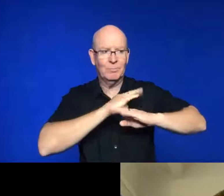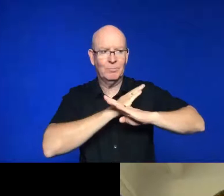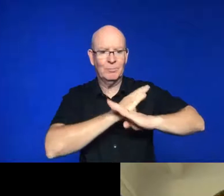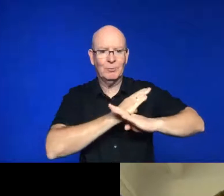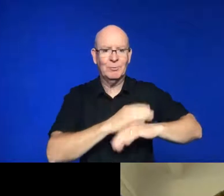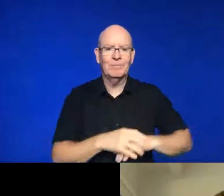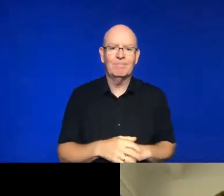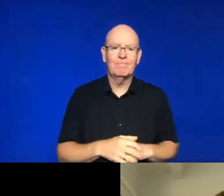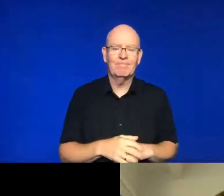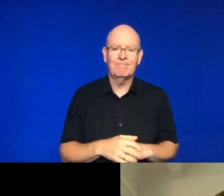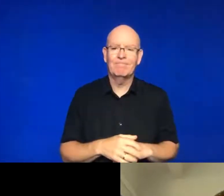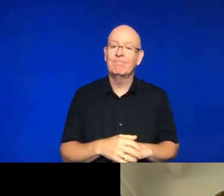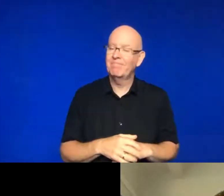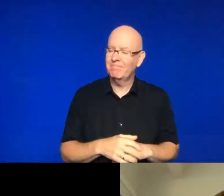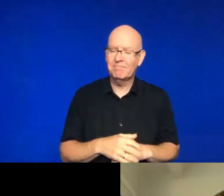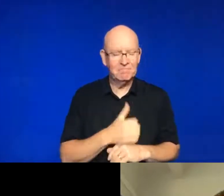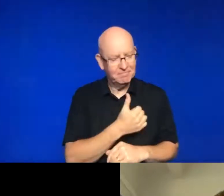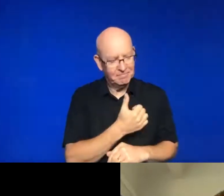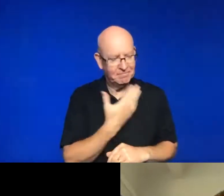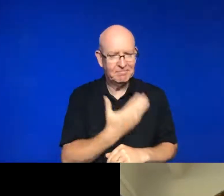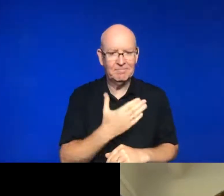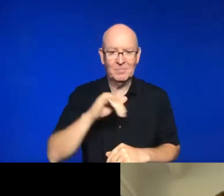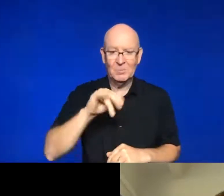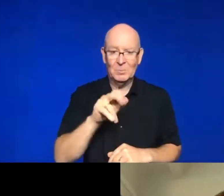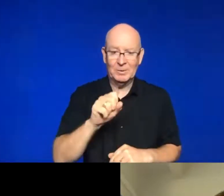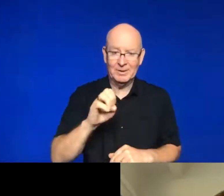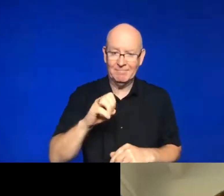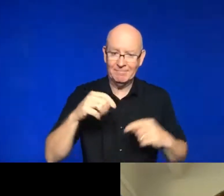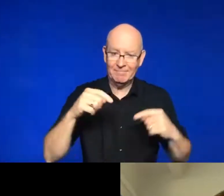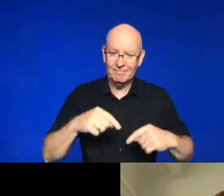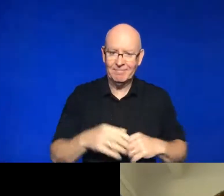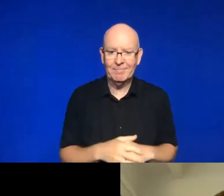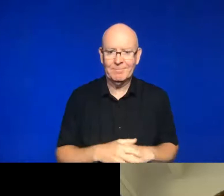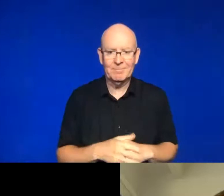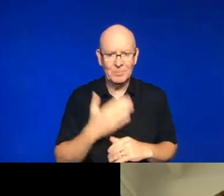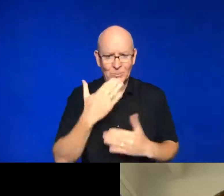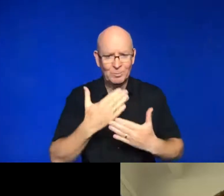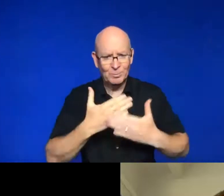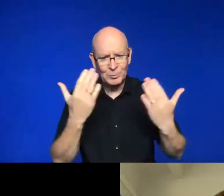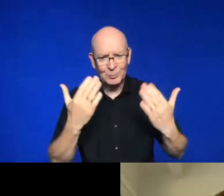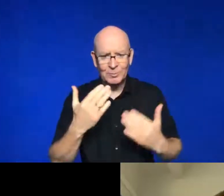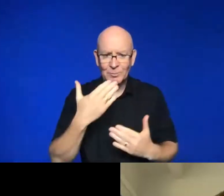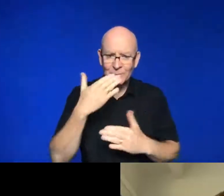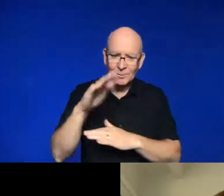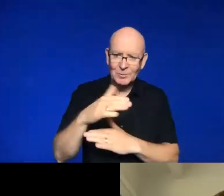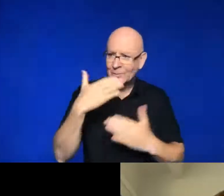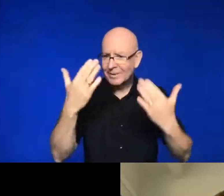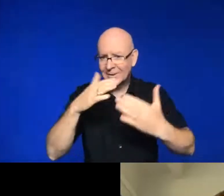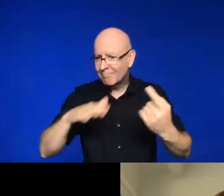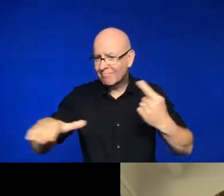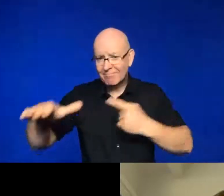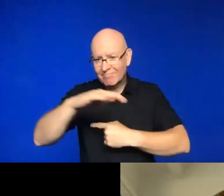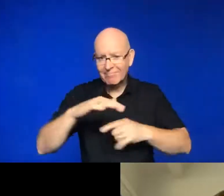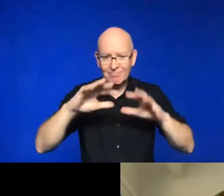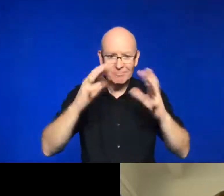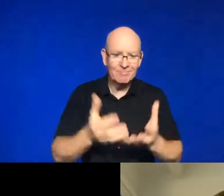everyone. And as Vladimir has mentioned, our first session today is